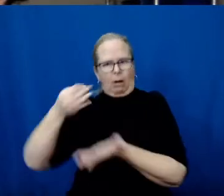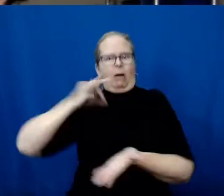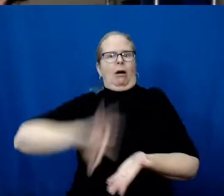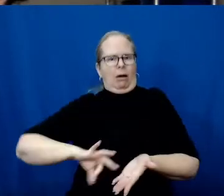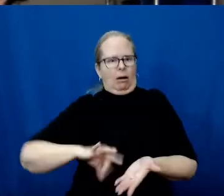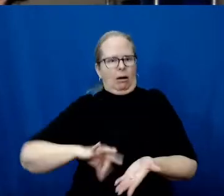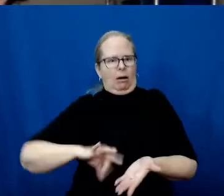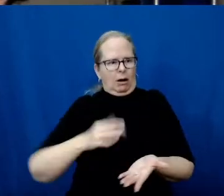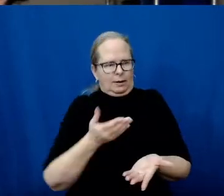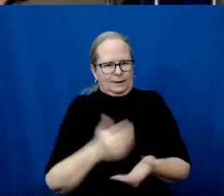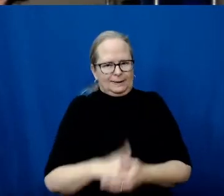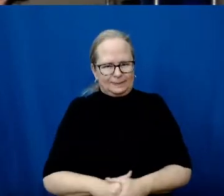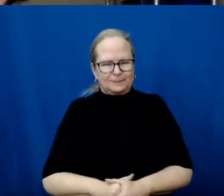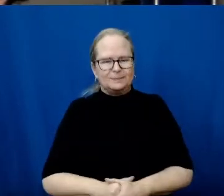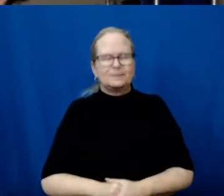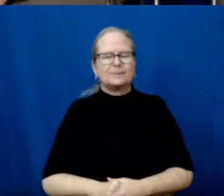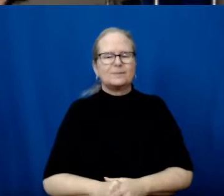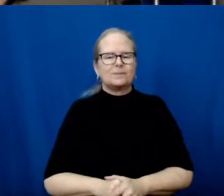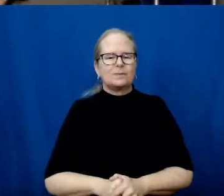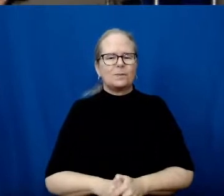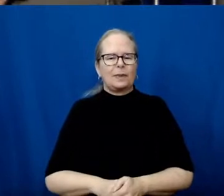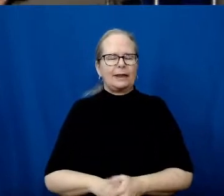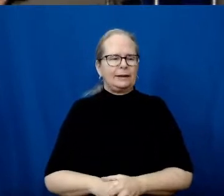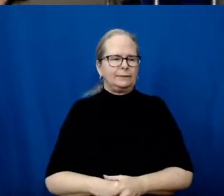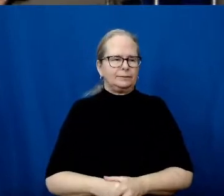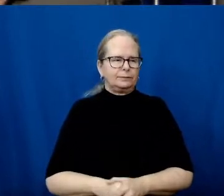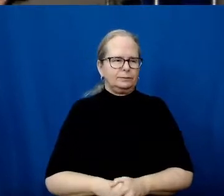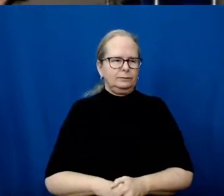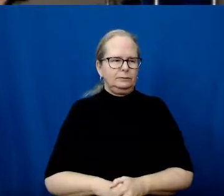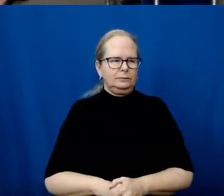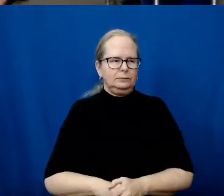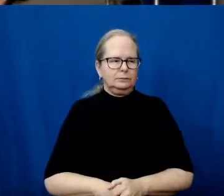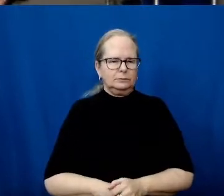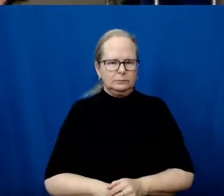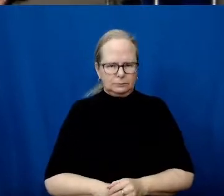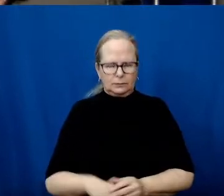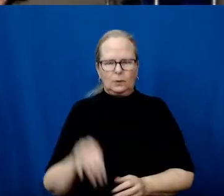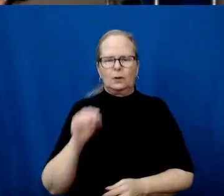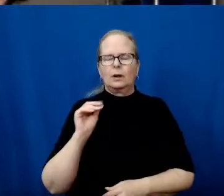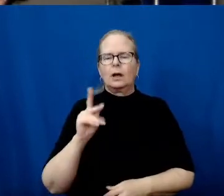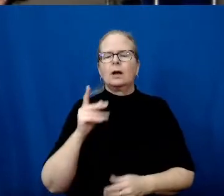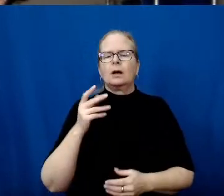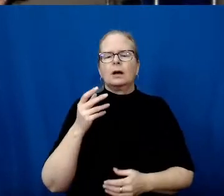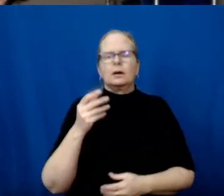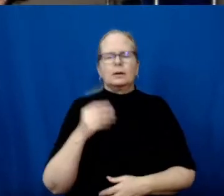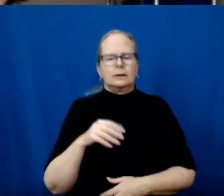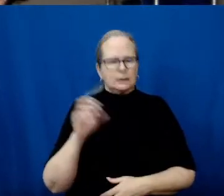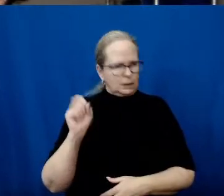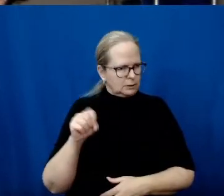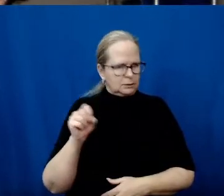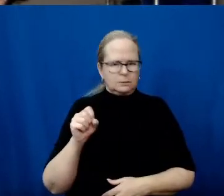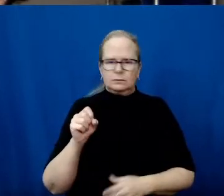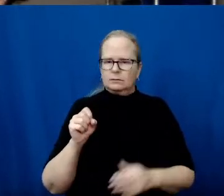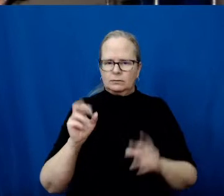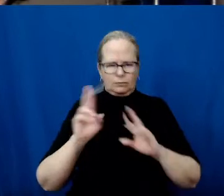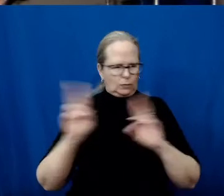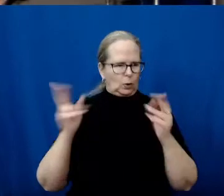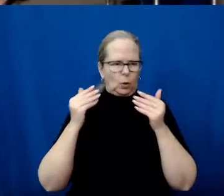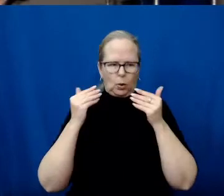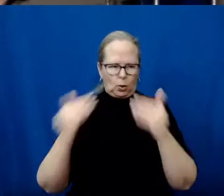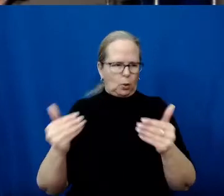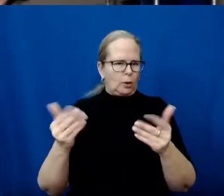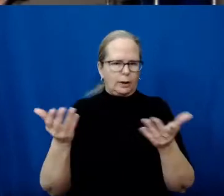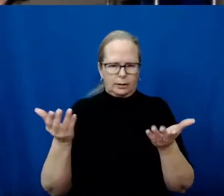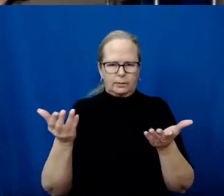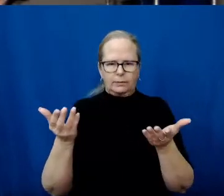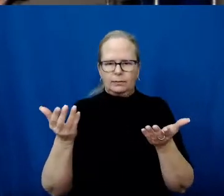we're going to move right in because yes, we are. I'm going to start with you, Ryan, I think, because I would like to start